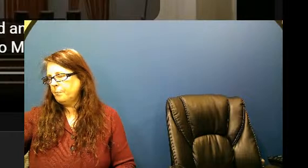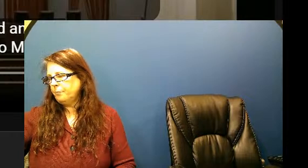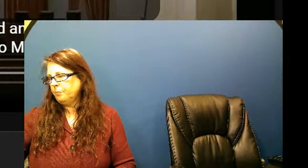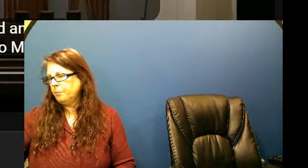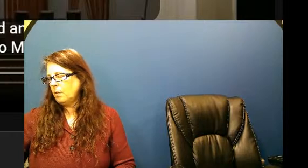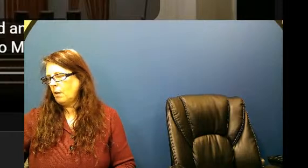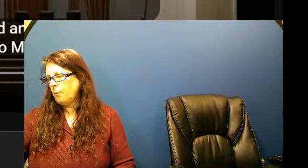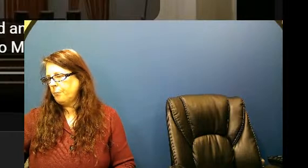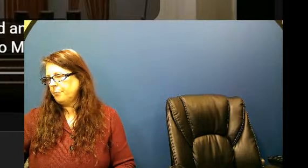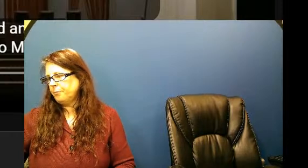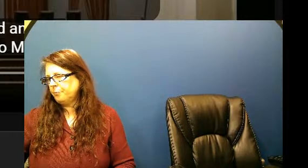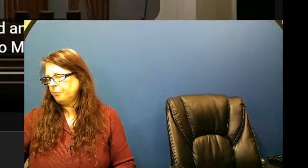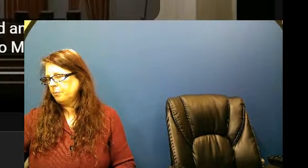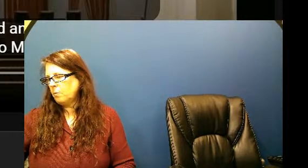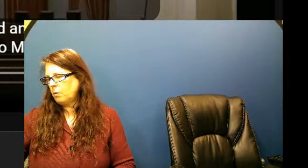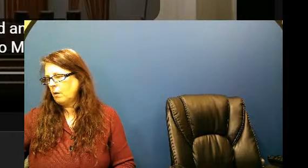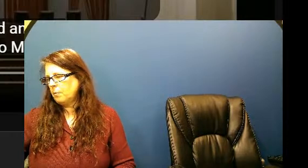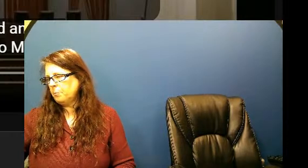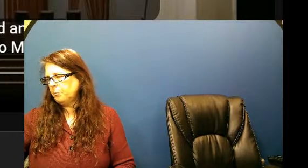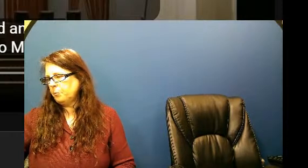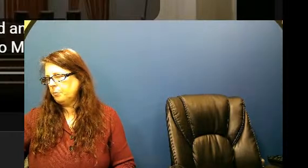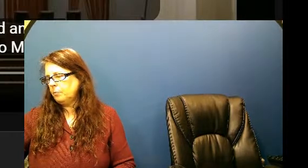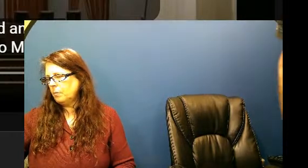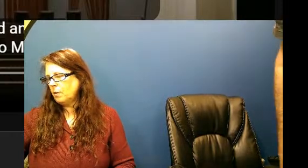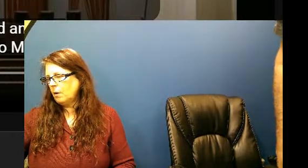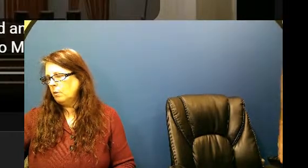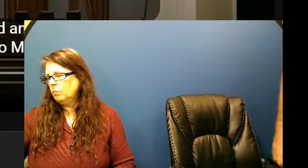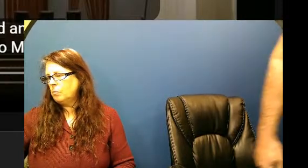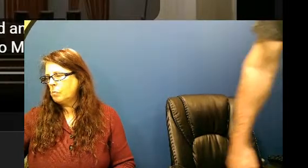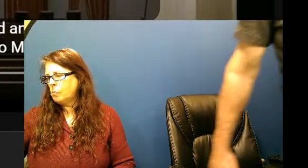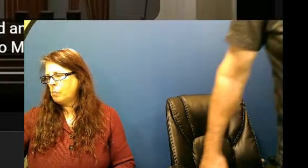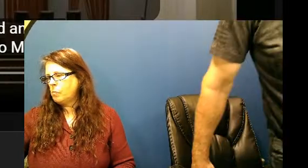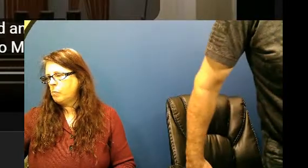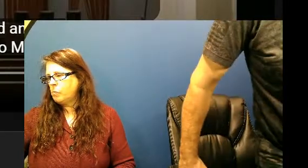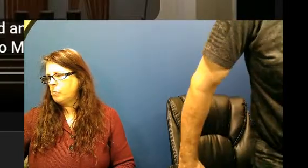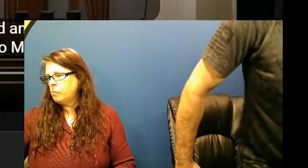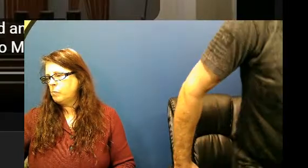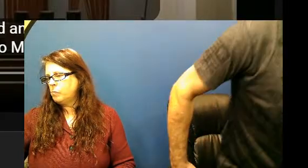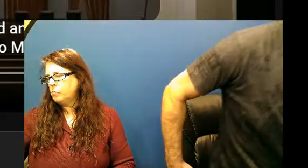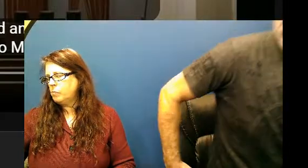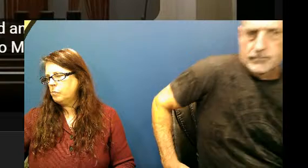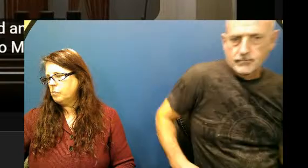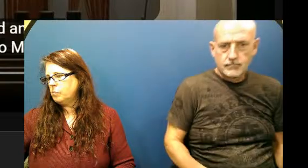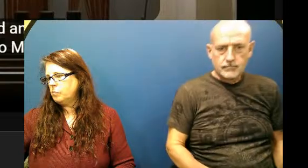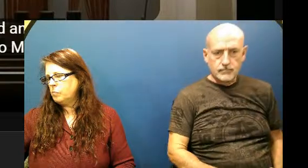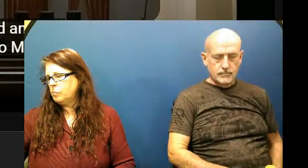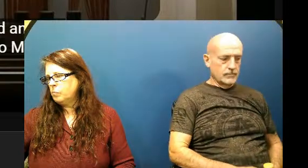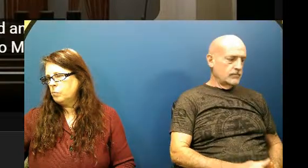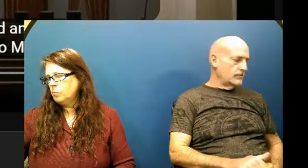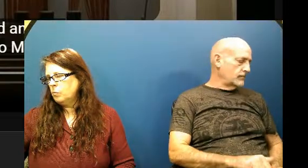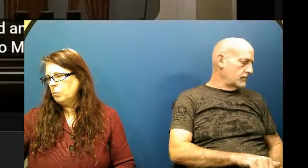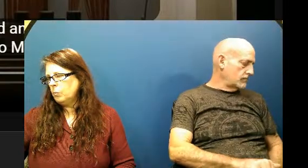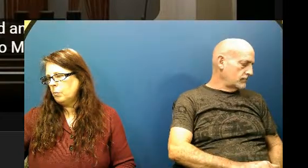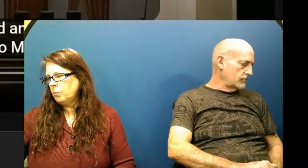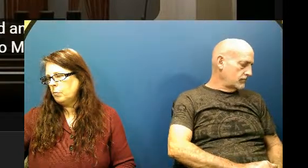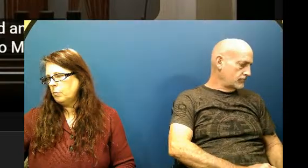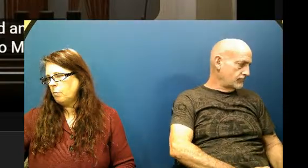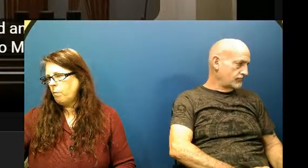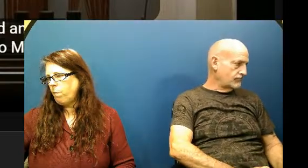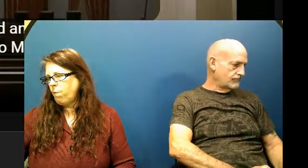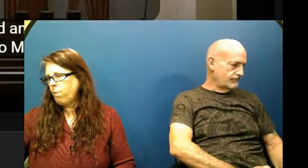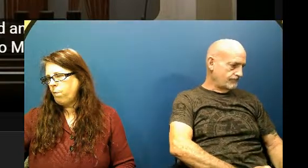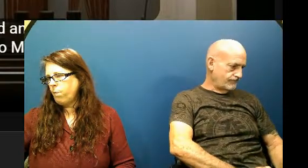its rationale as saying, our motivation is to limit foreign interference